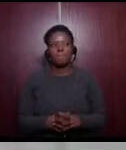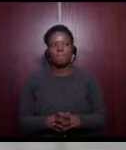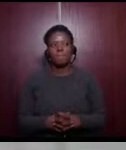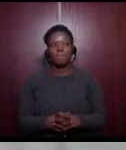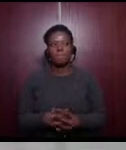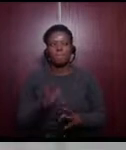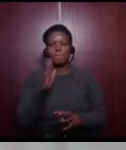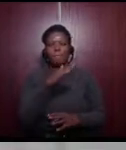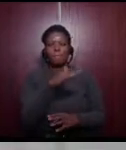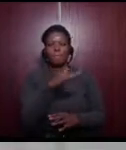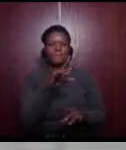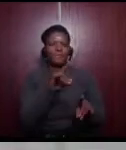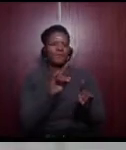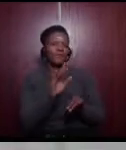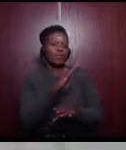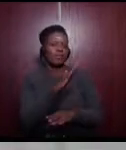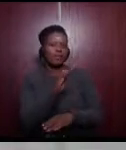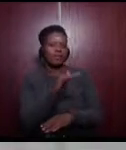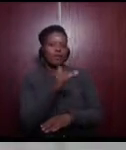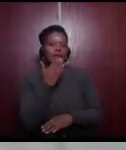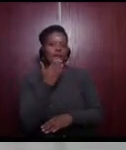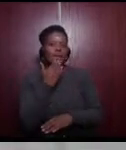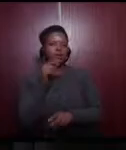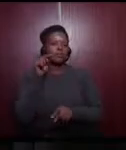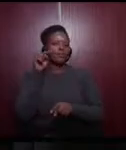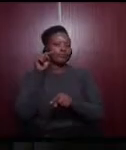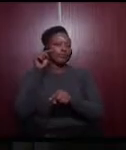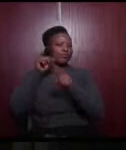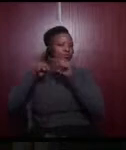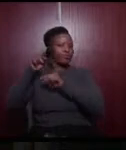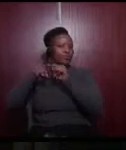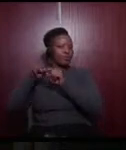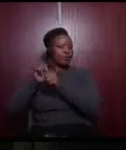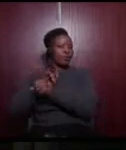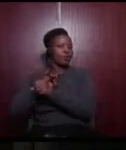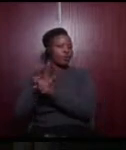I want to go back to that 1 year COVID. Okay. Because